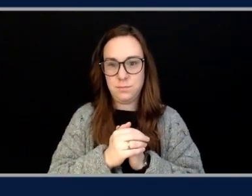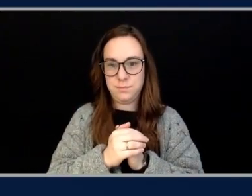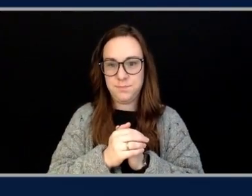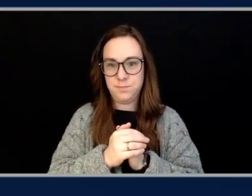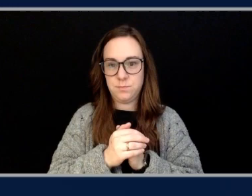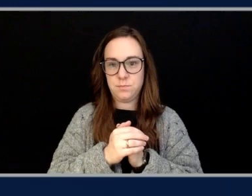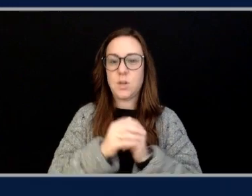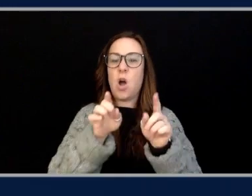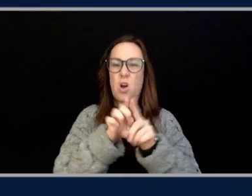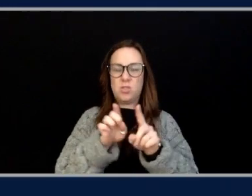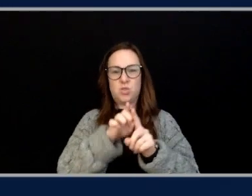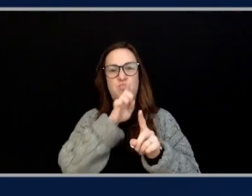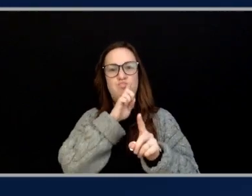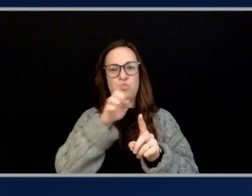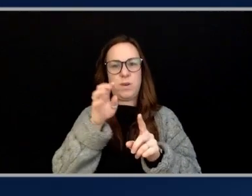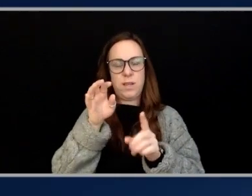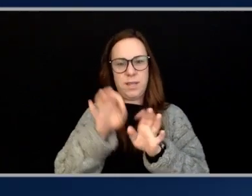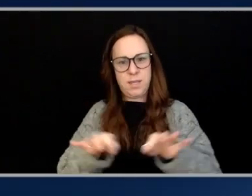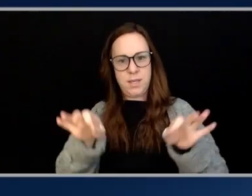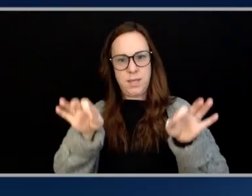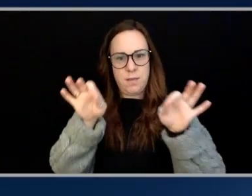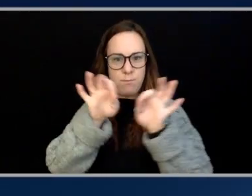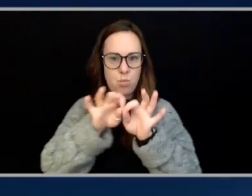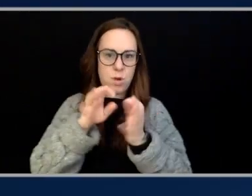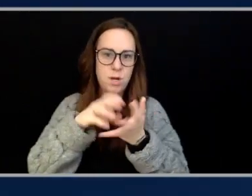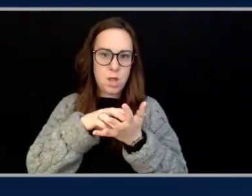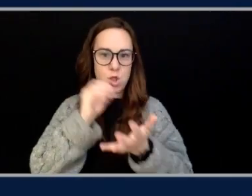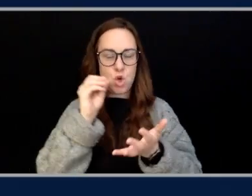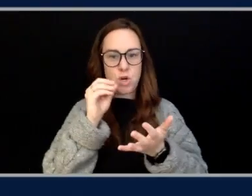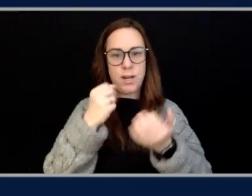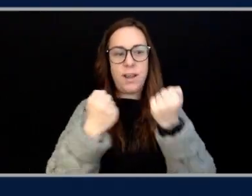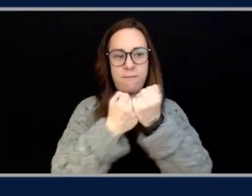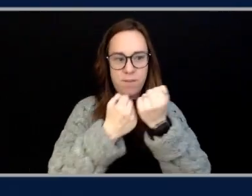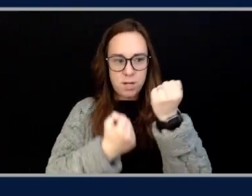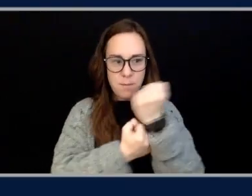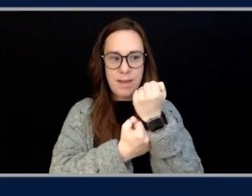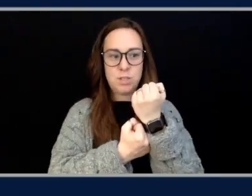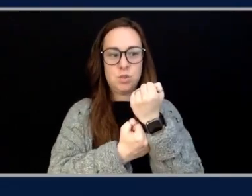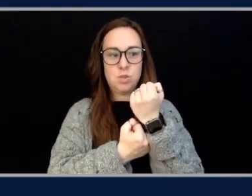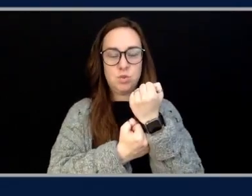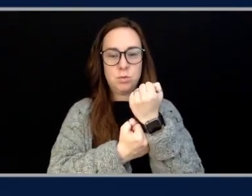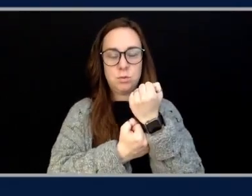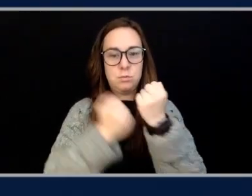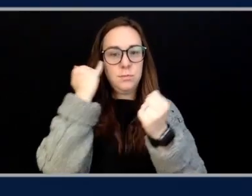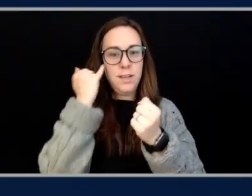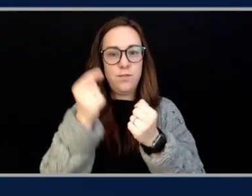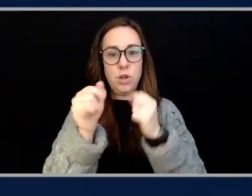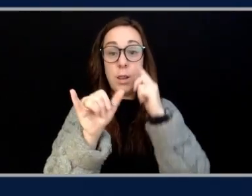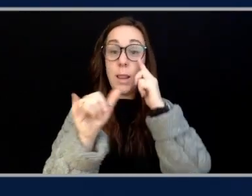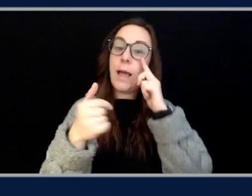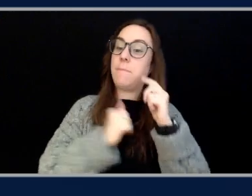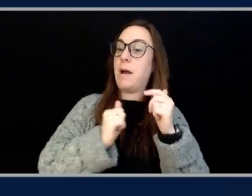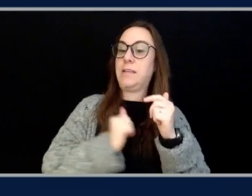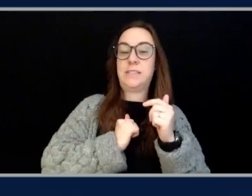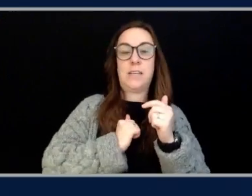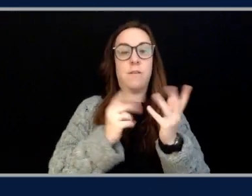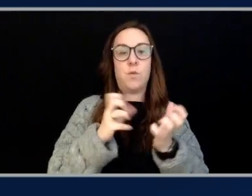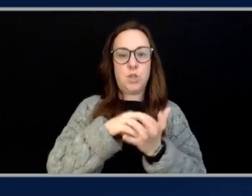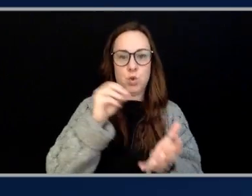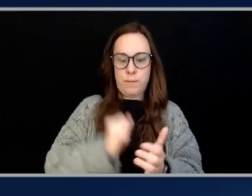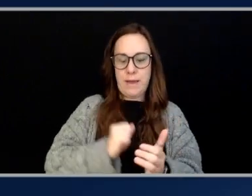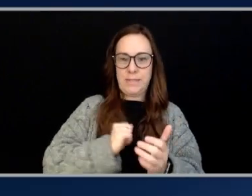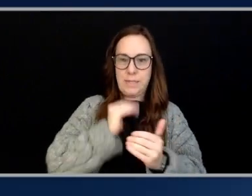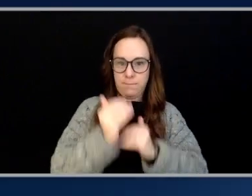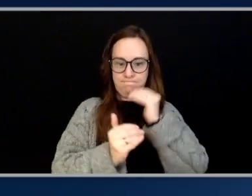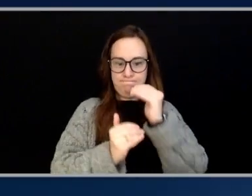want to capitalize on, though, is like, learning the fundamentals. Right. But if you're also just like, hey, I'm a self-paced learner, let me get the